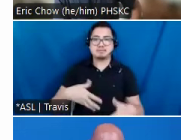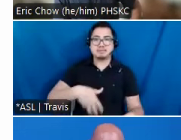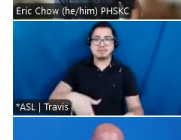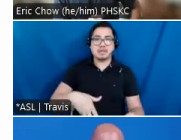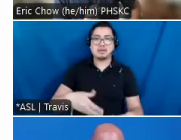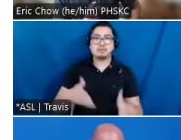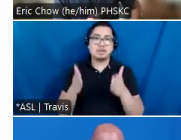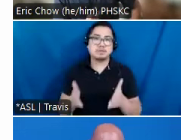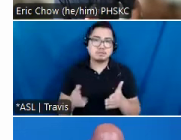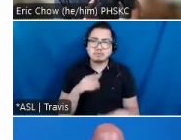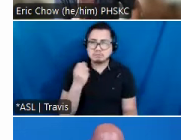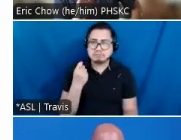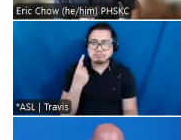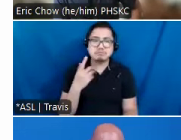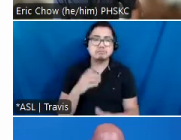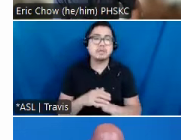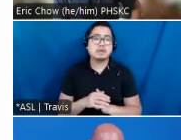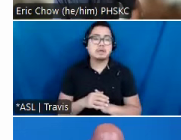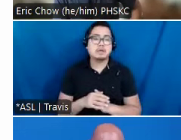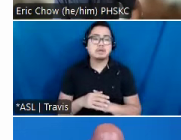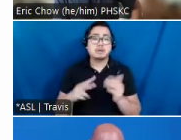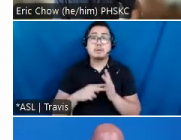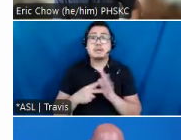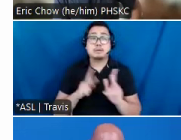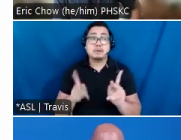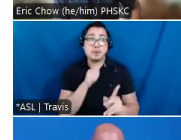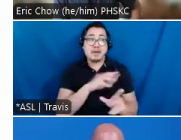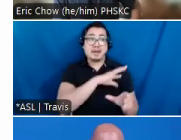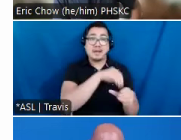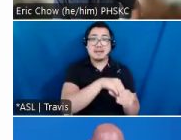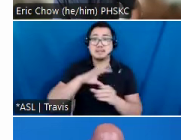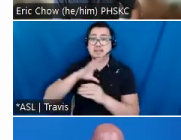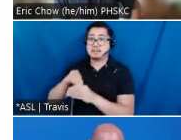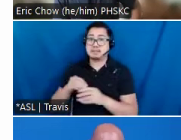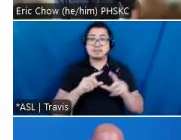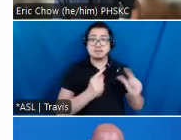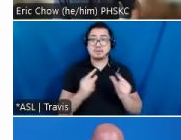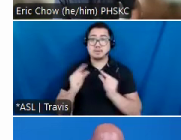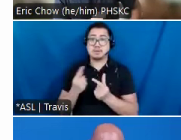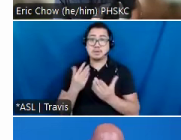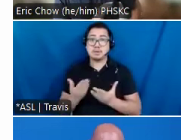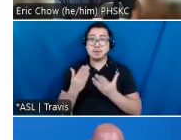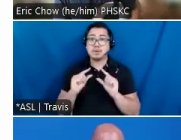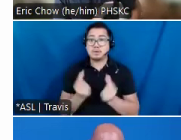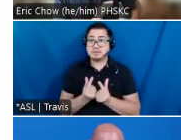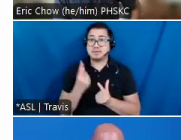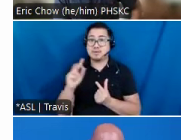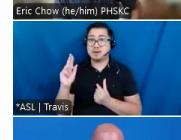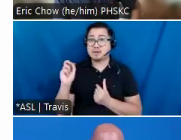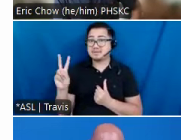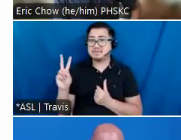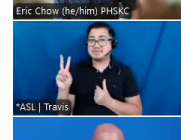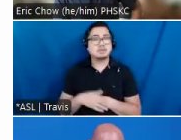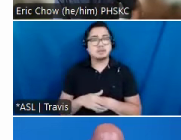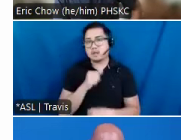sense. So people who don't fall under the recommended groups for RSV vaccine are not